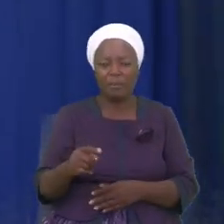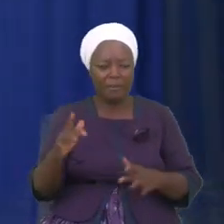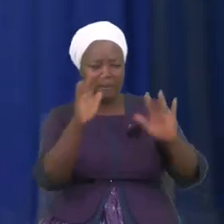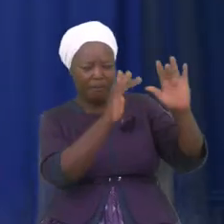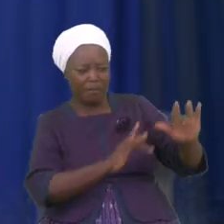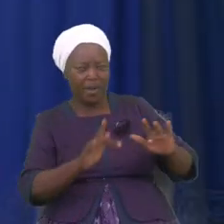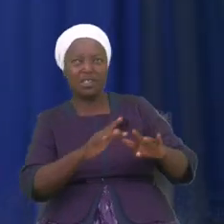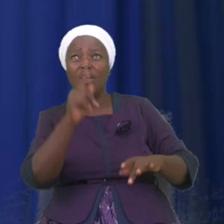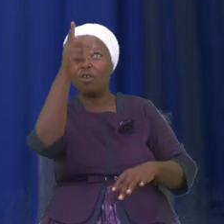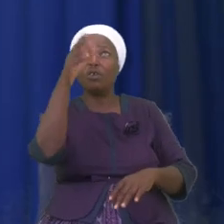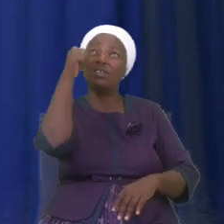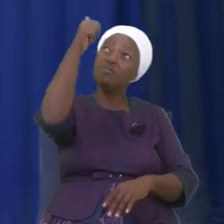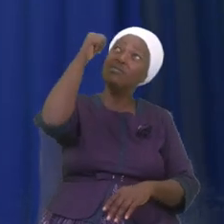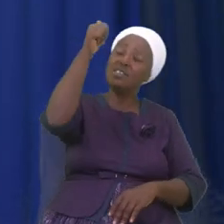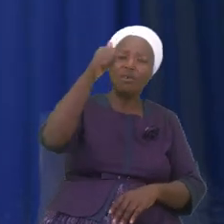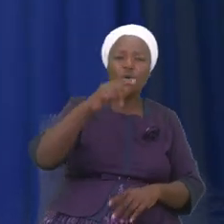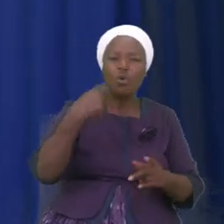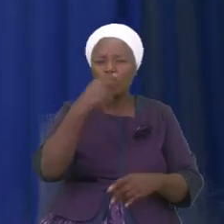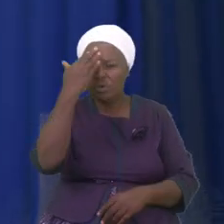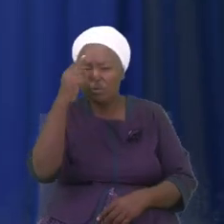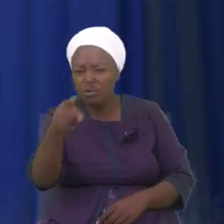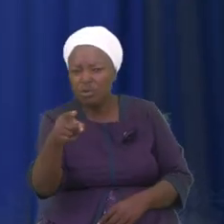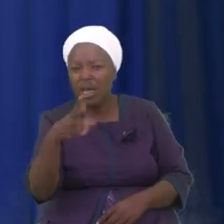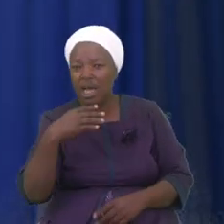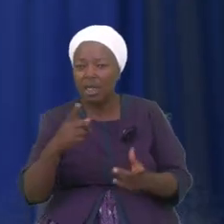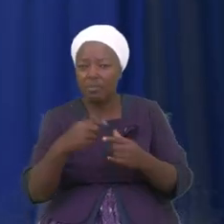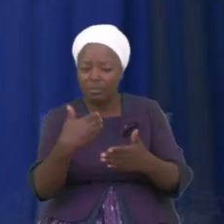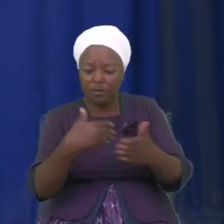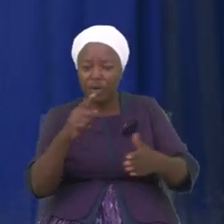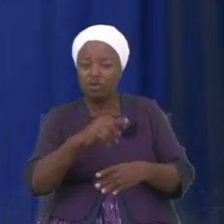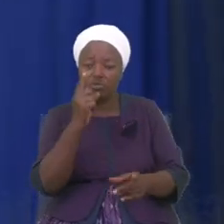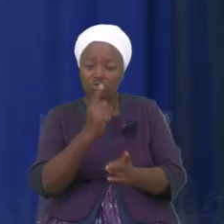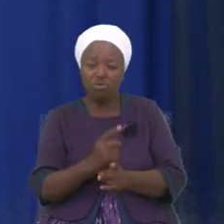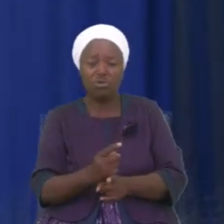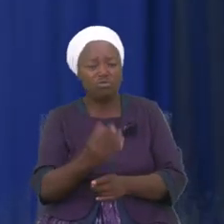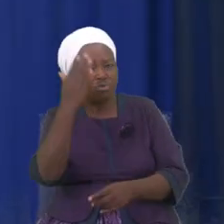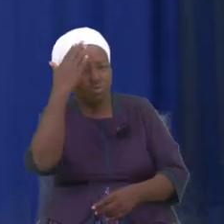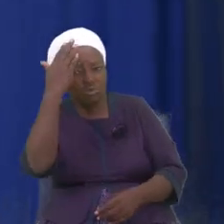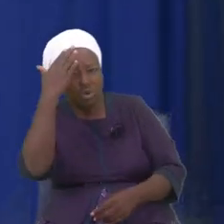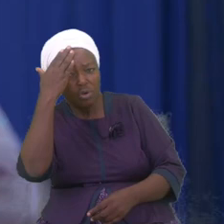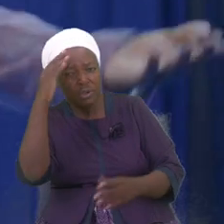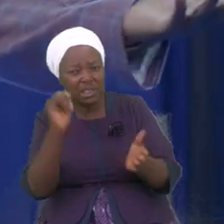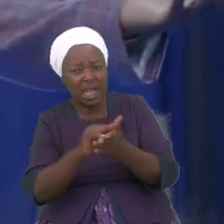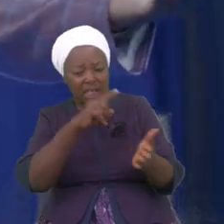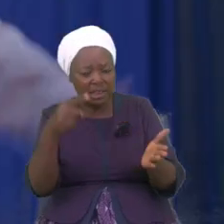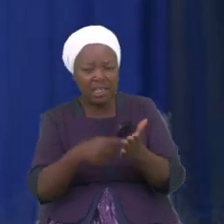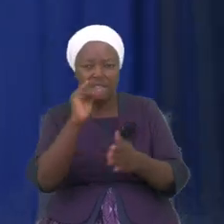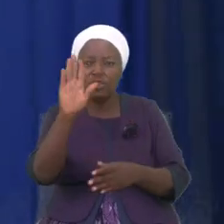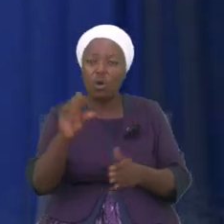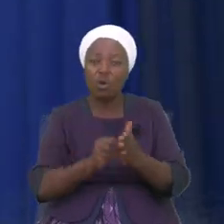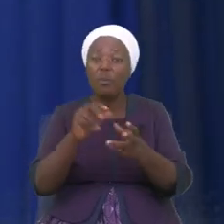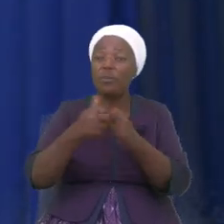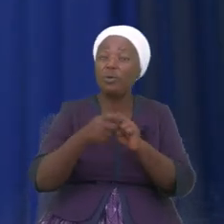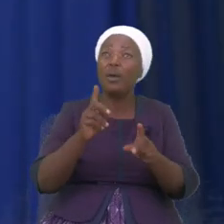God himself, who knew you before you even recognized that this was your problem, is calling